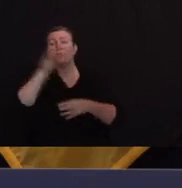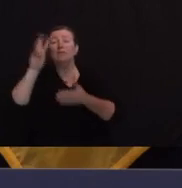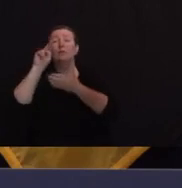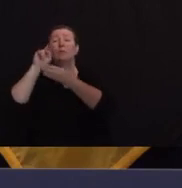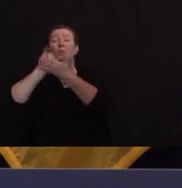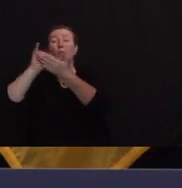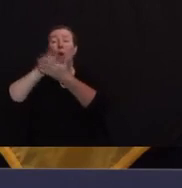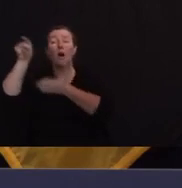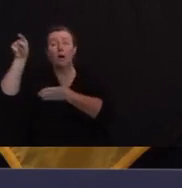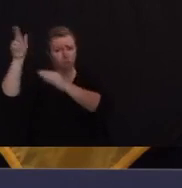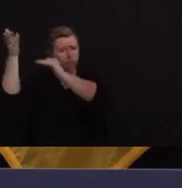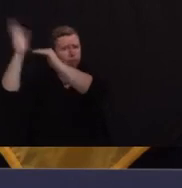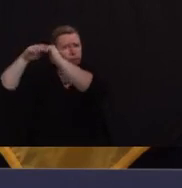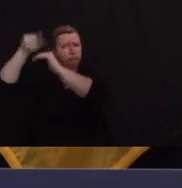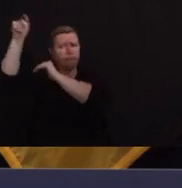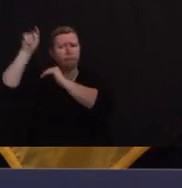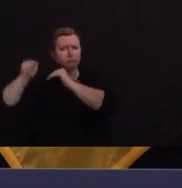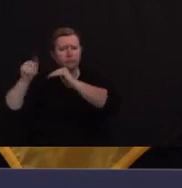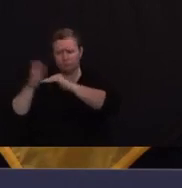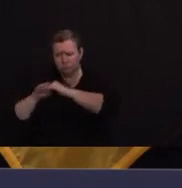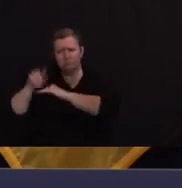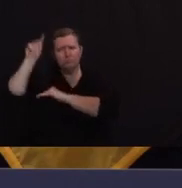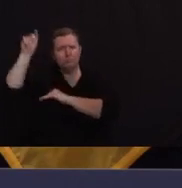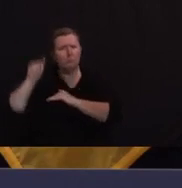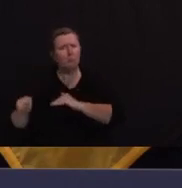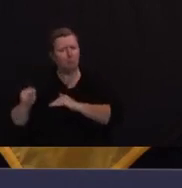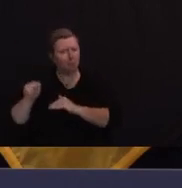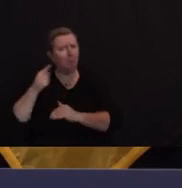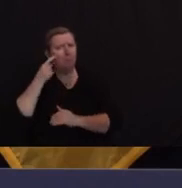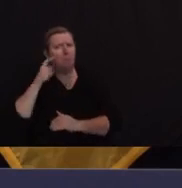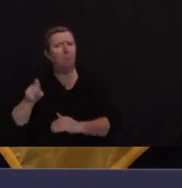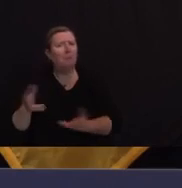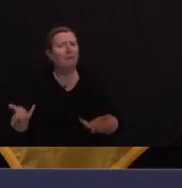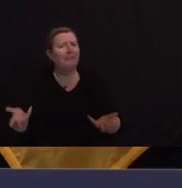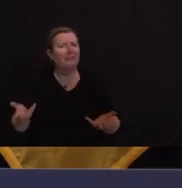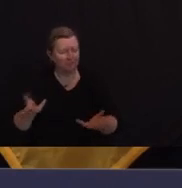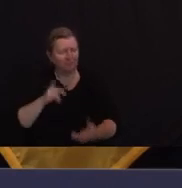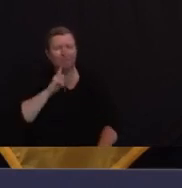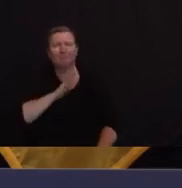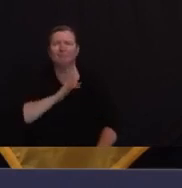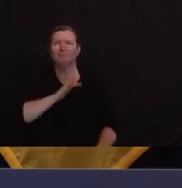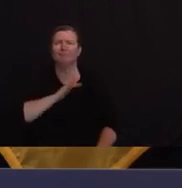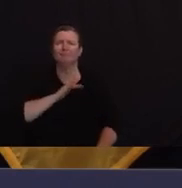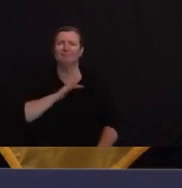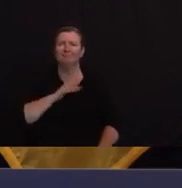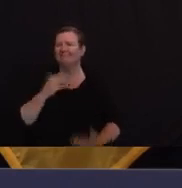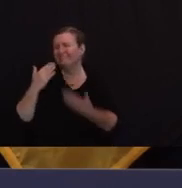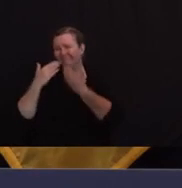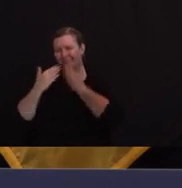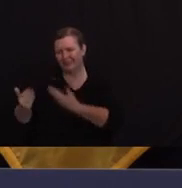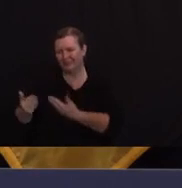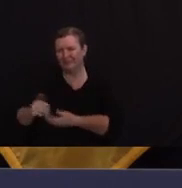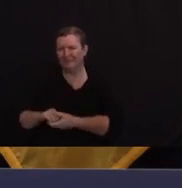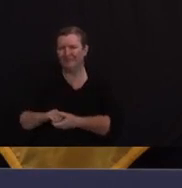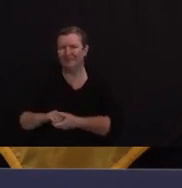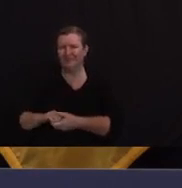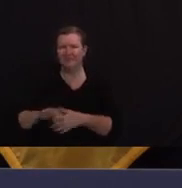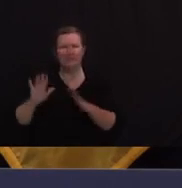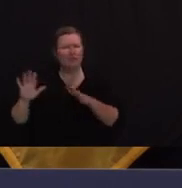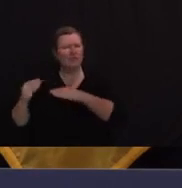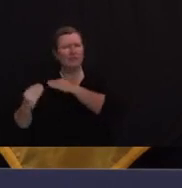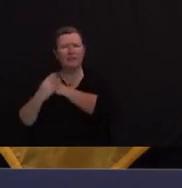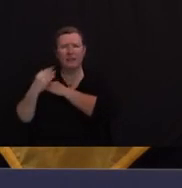impressive list. And so with that, thank you. And great advice on the back to school piece.